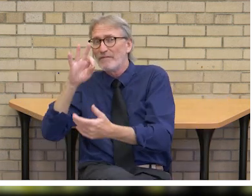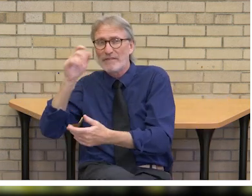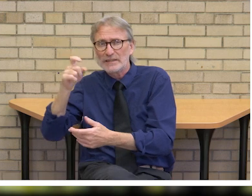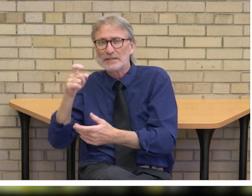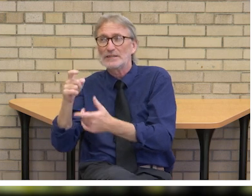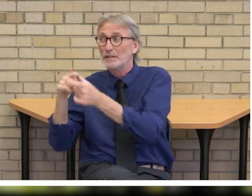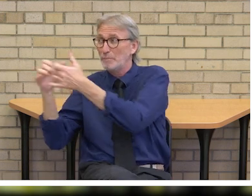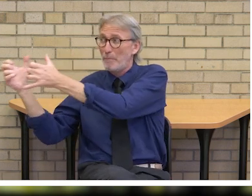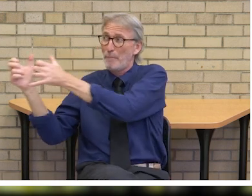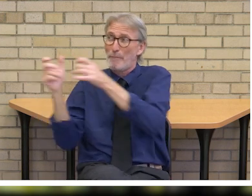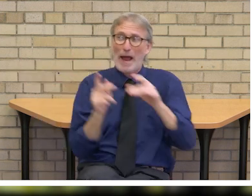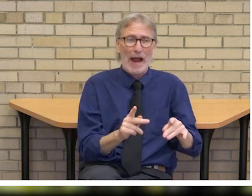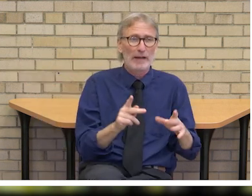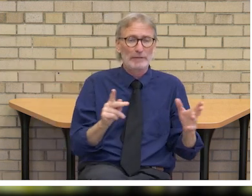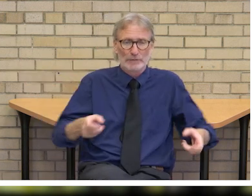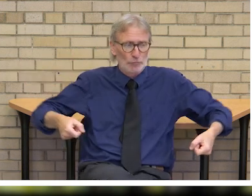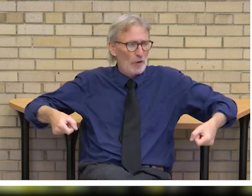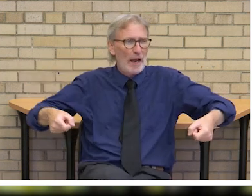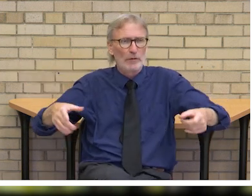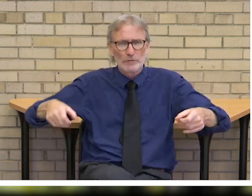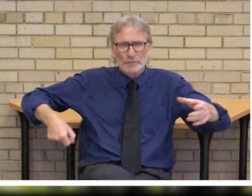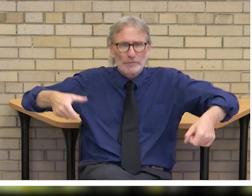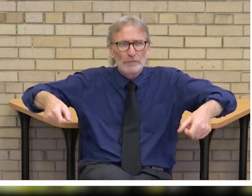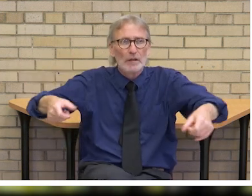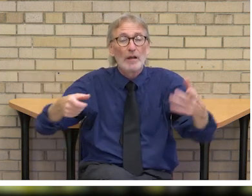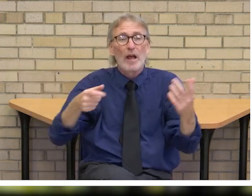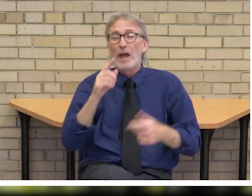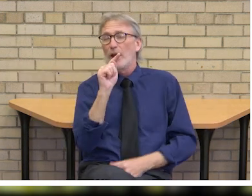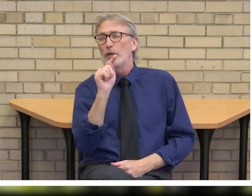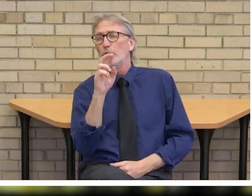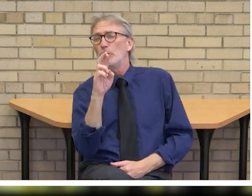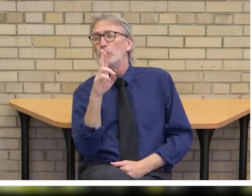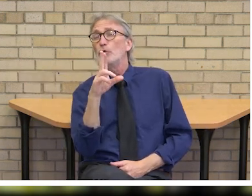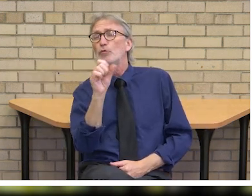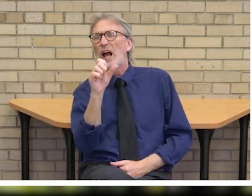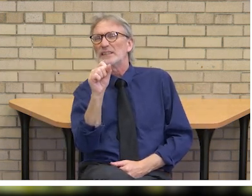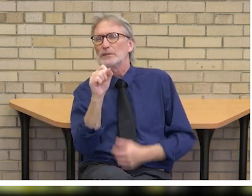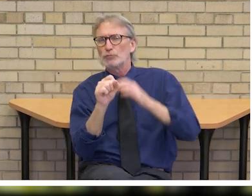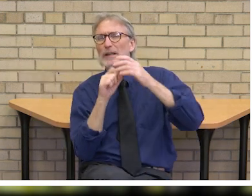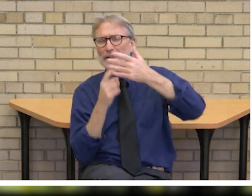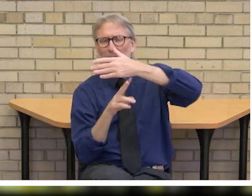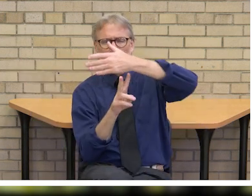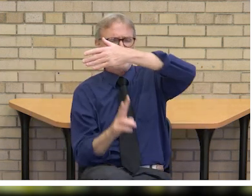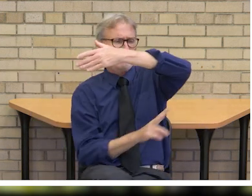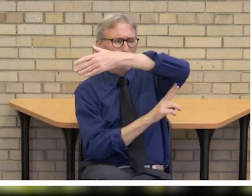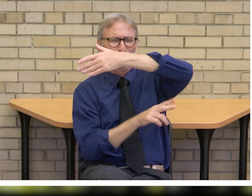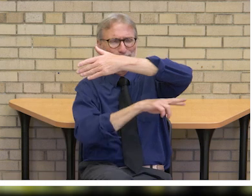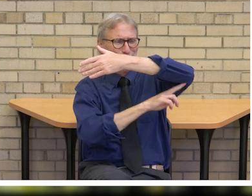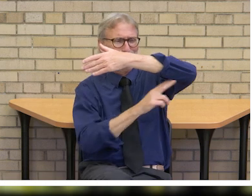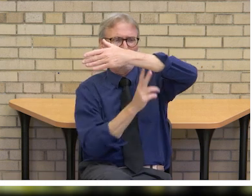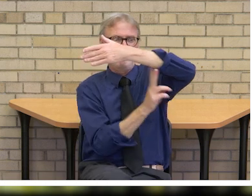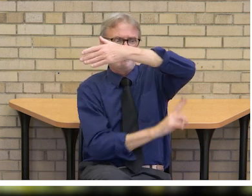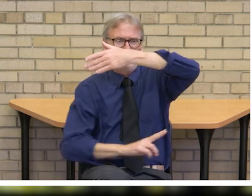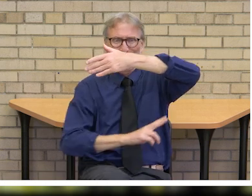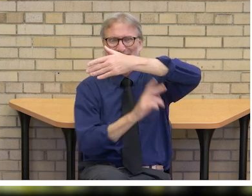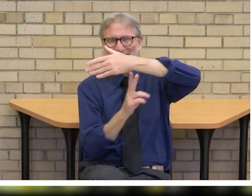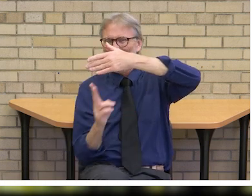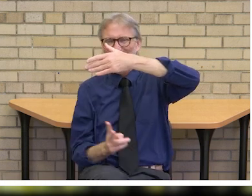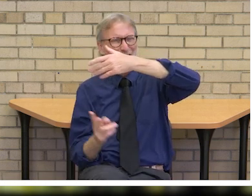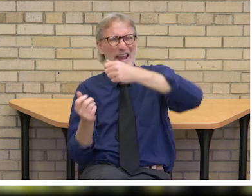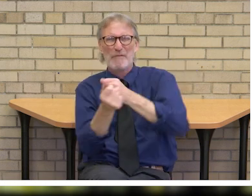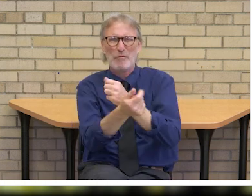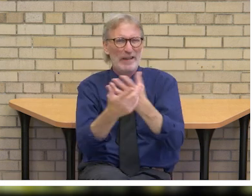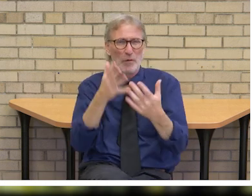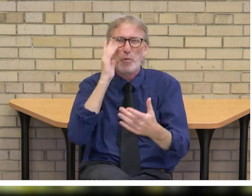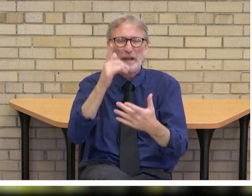reinstalled. The entire truss, that's the bulk of the structure you see, will be both repaired